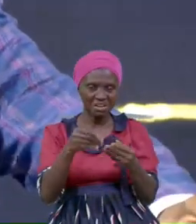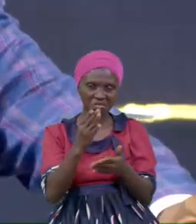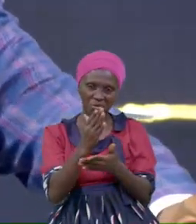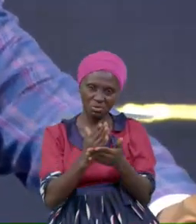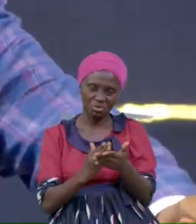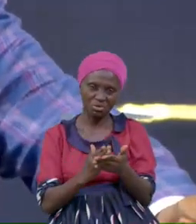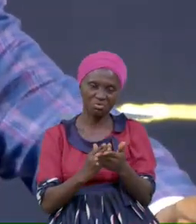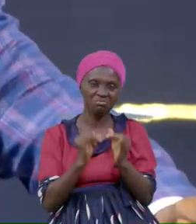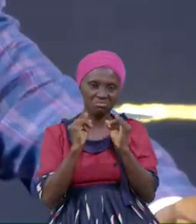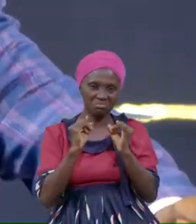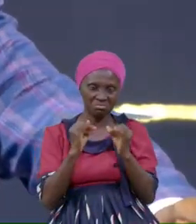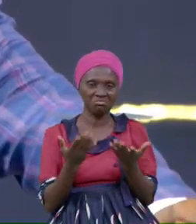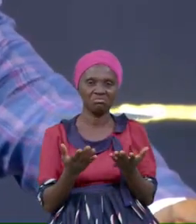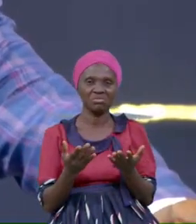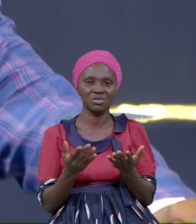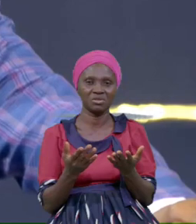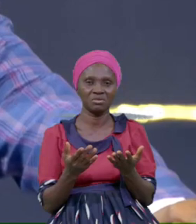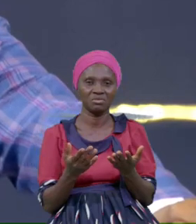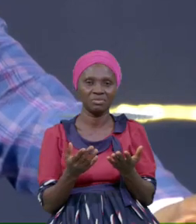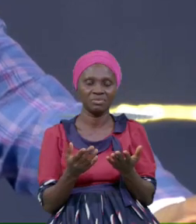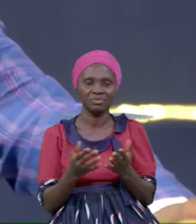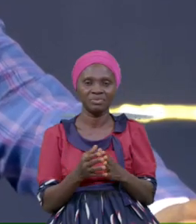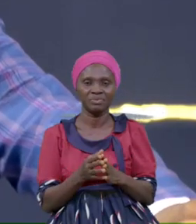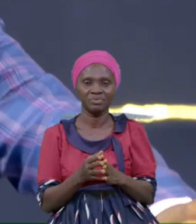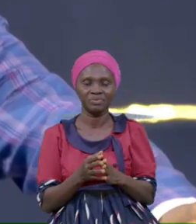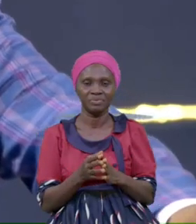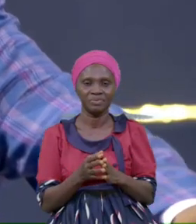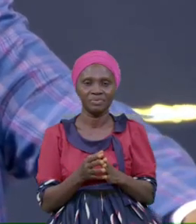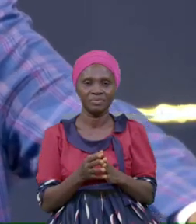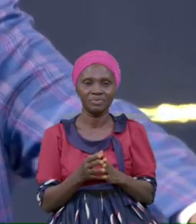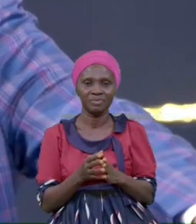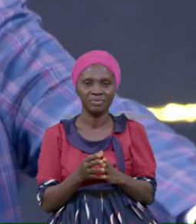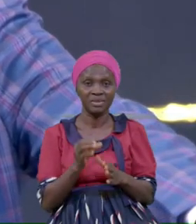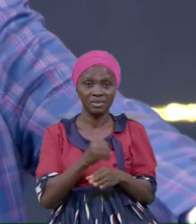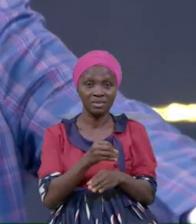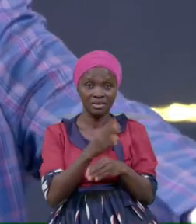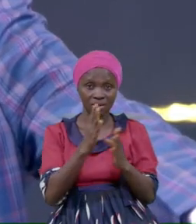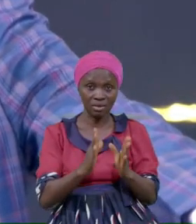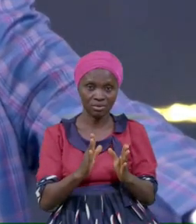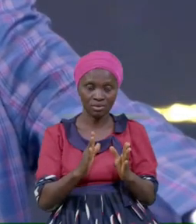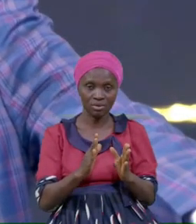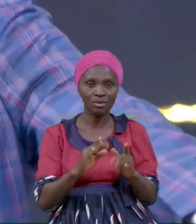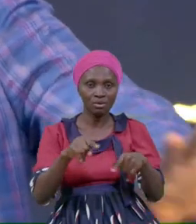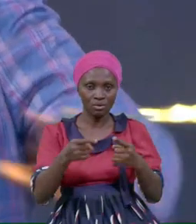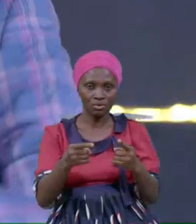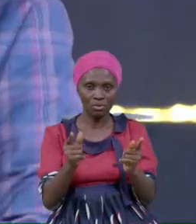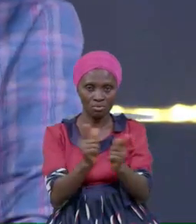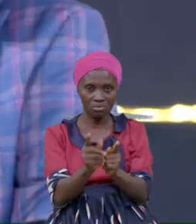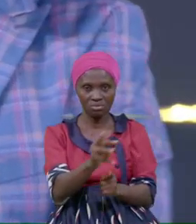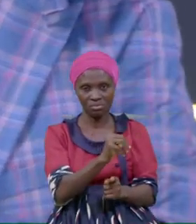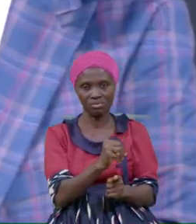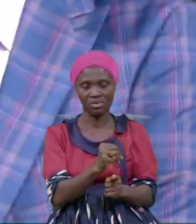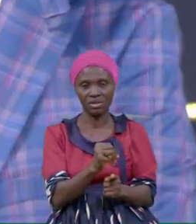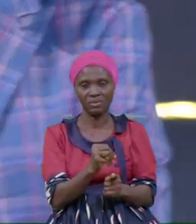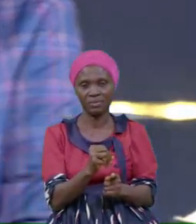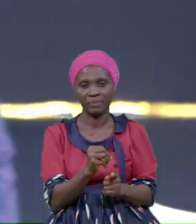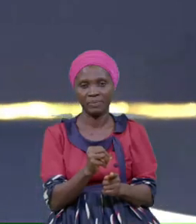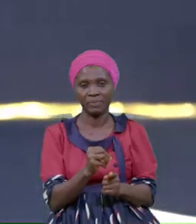very quickly go there to them. We have quite, a crowd. So let's do this